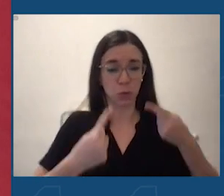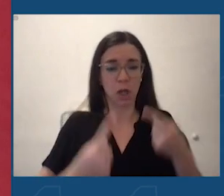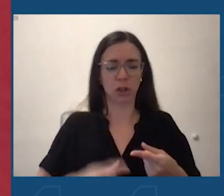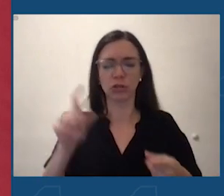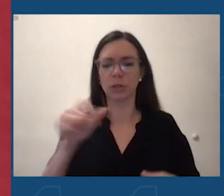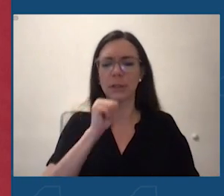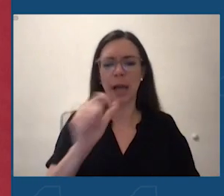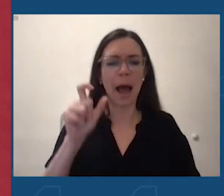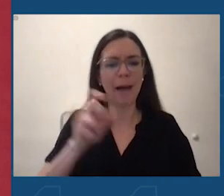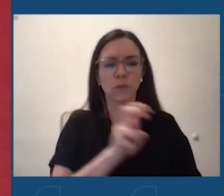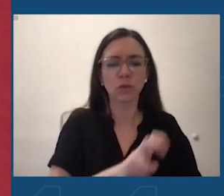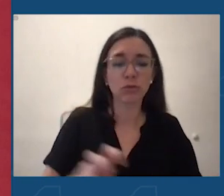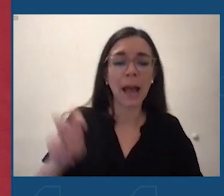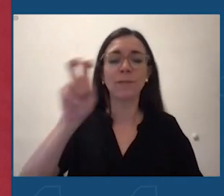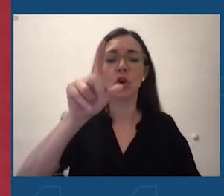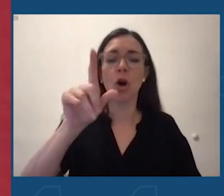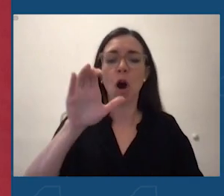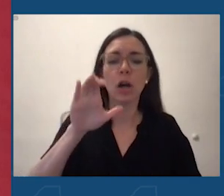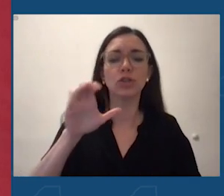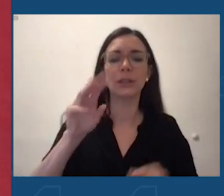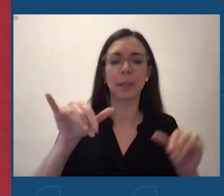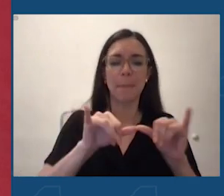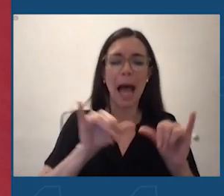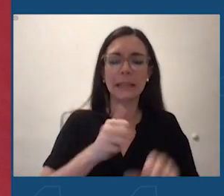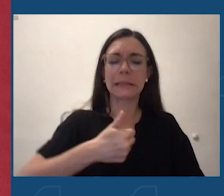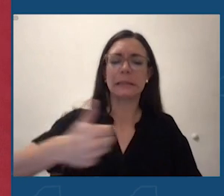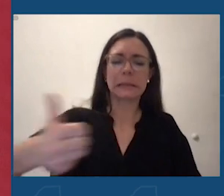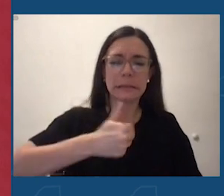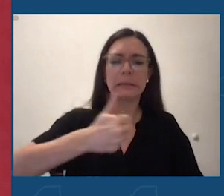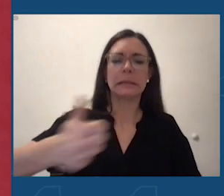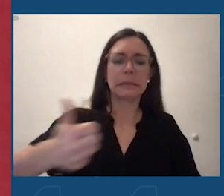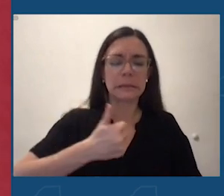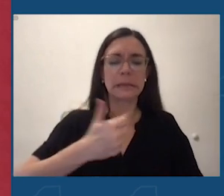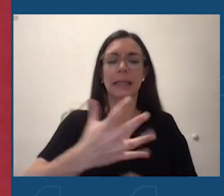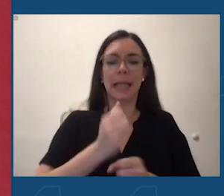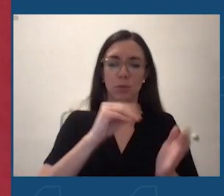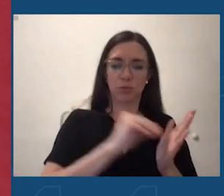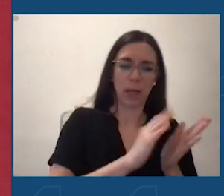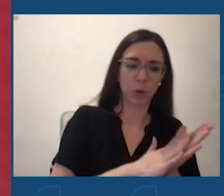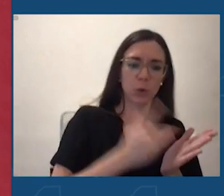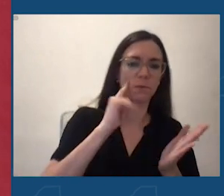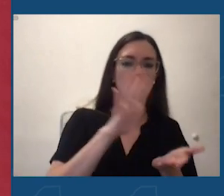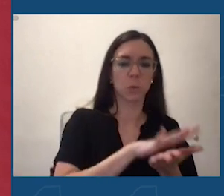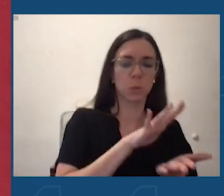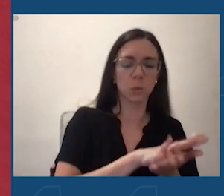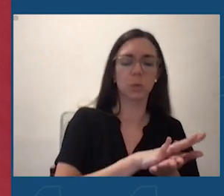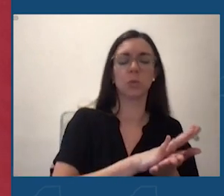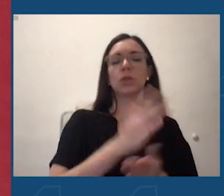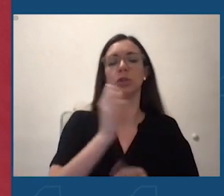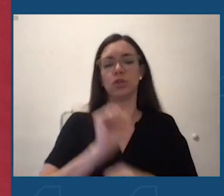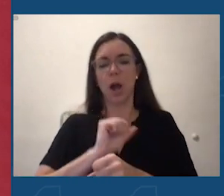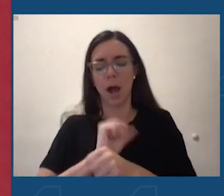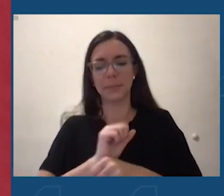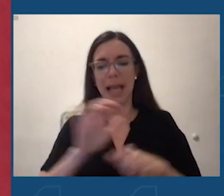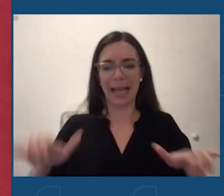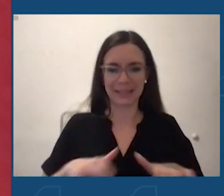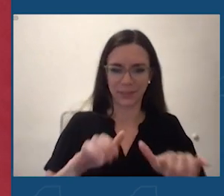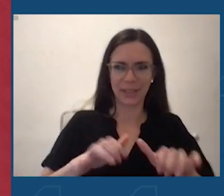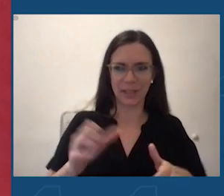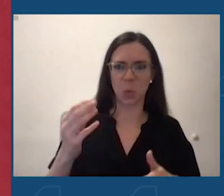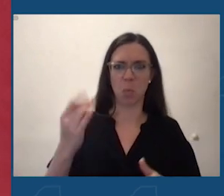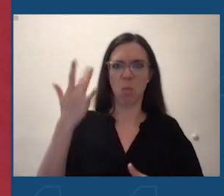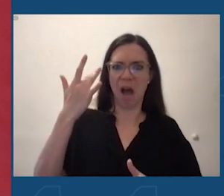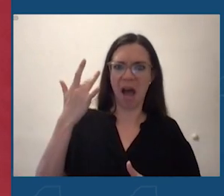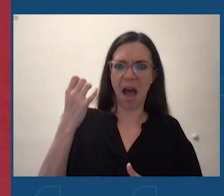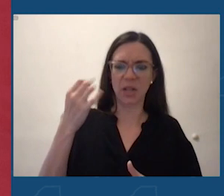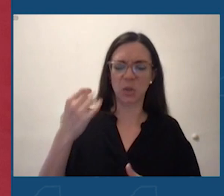miles to go back and forth to get records they need for schools and jobs and other activities. So why is it such a hassle? Why